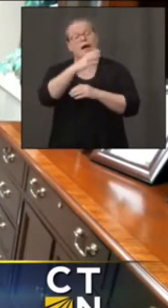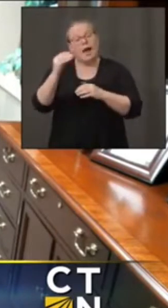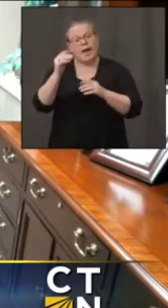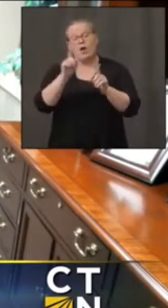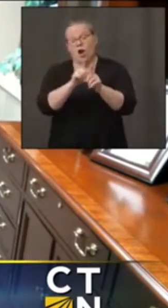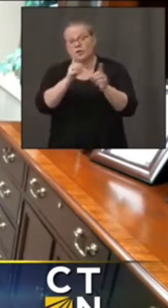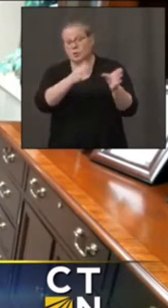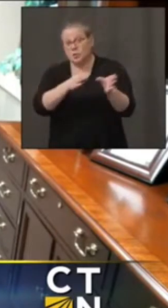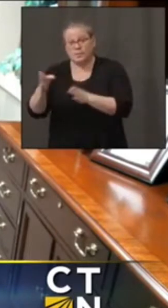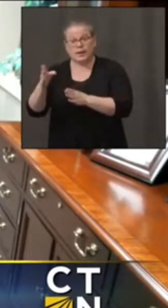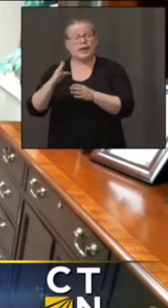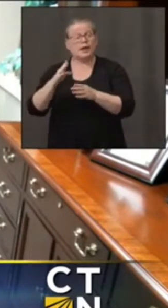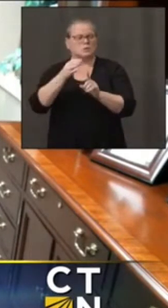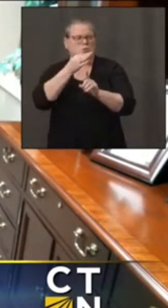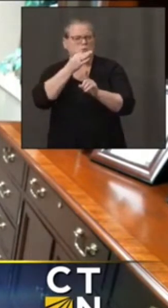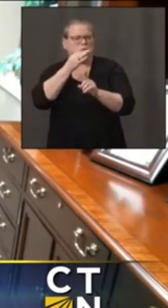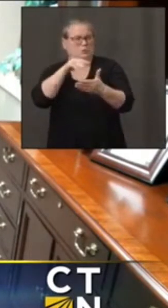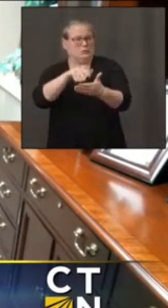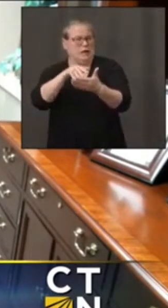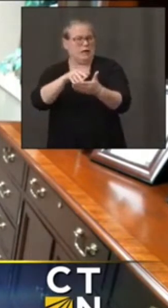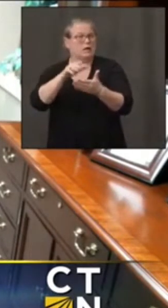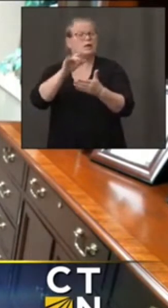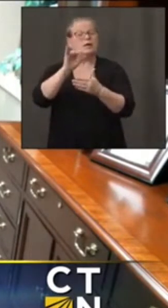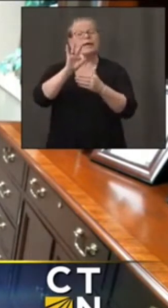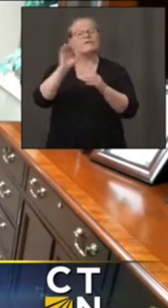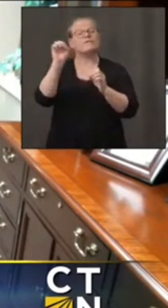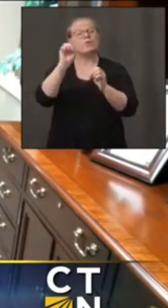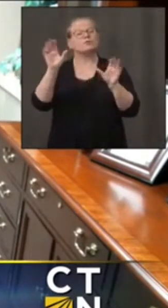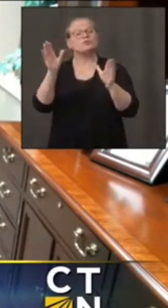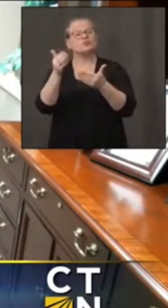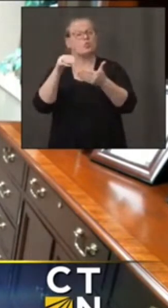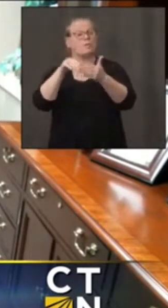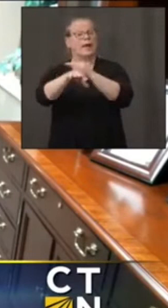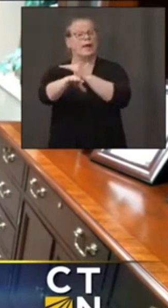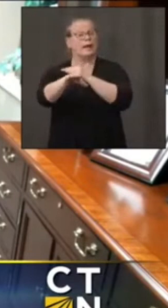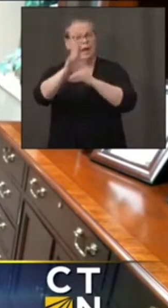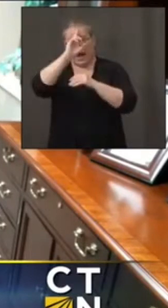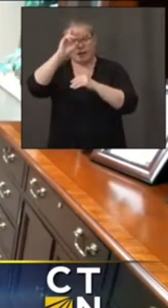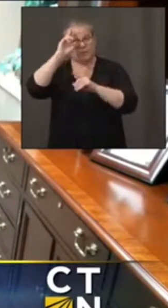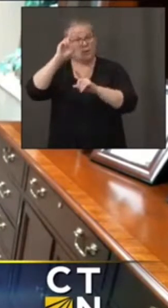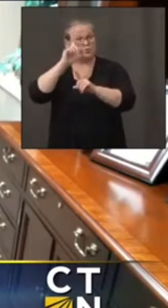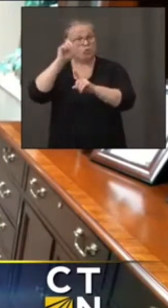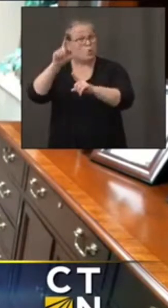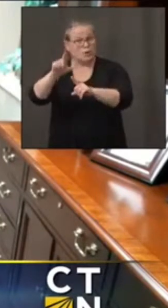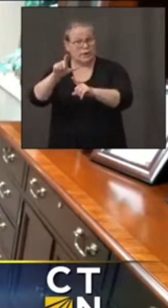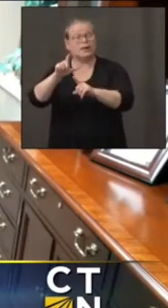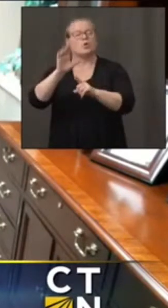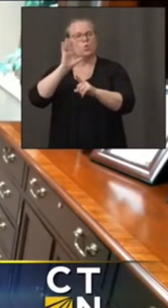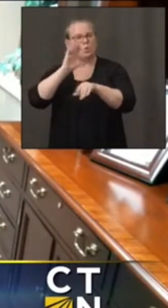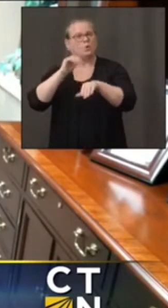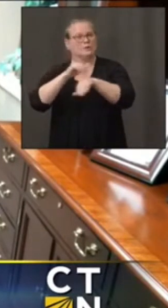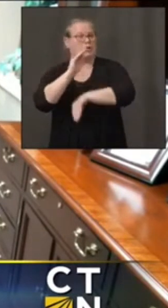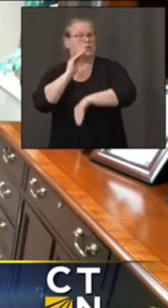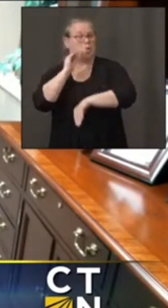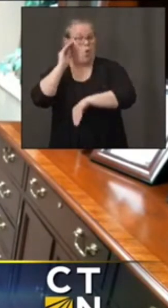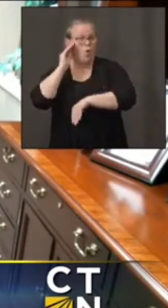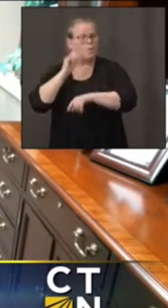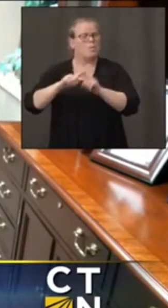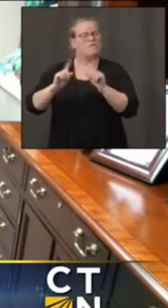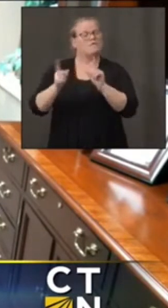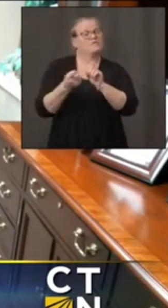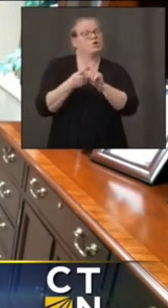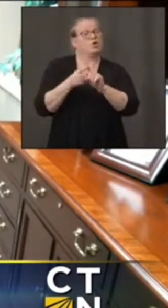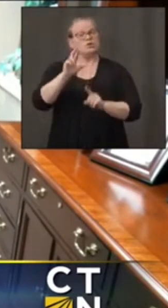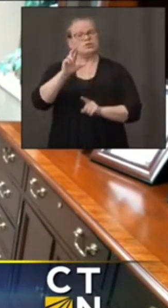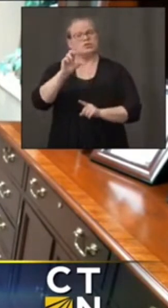up in the emergency department and you don't need to be hospitalized, we send you home, but we first give you remdesivir in the hopes